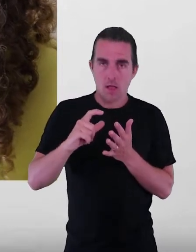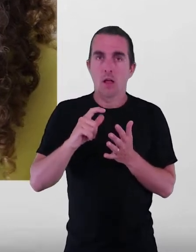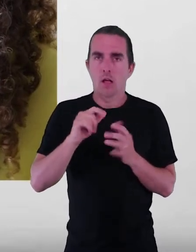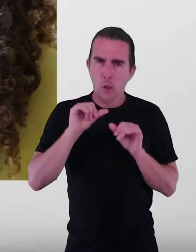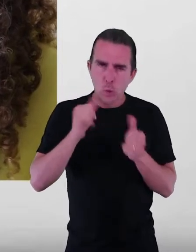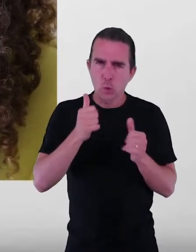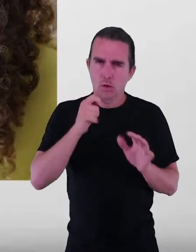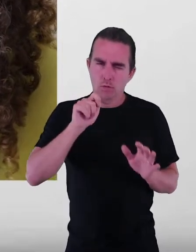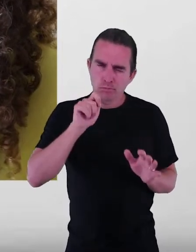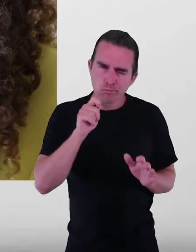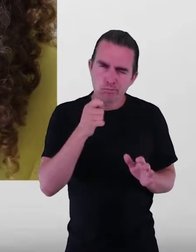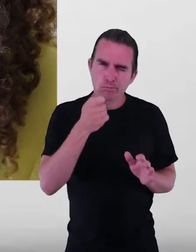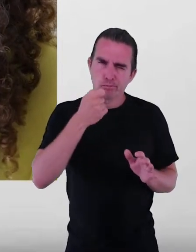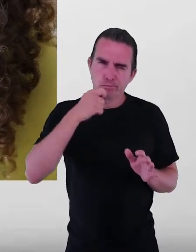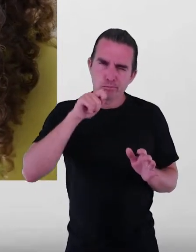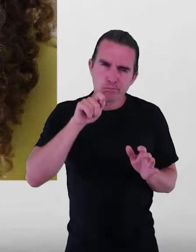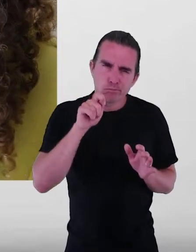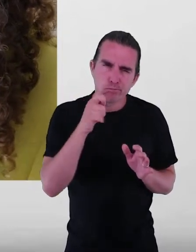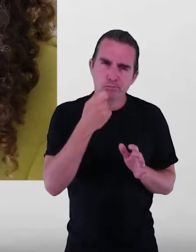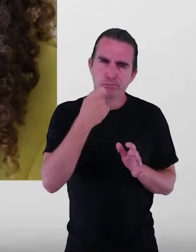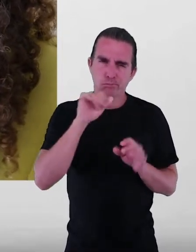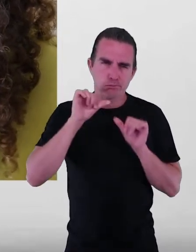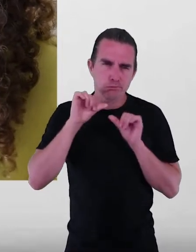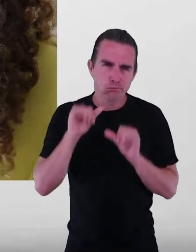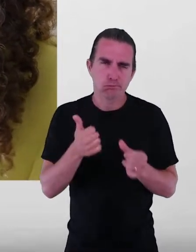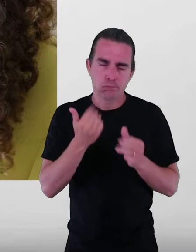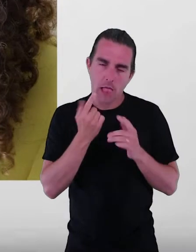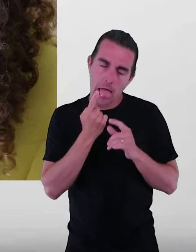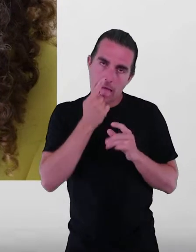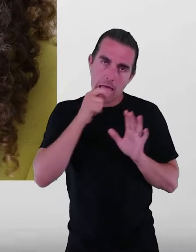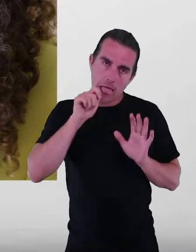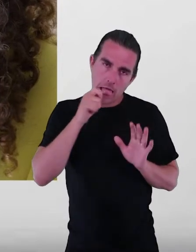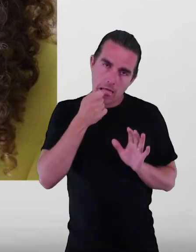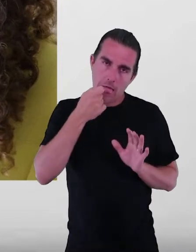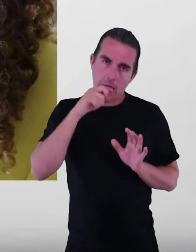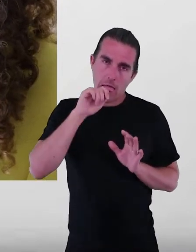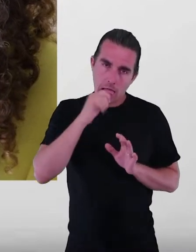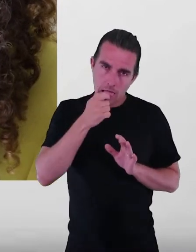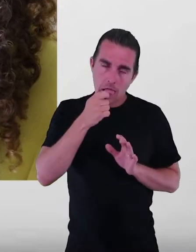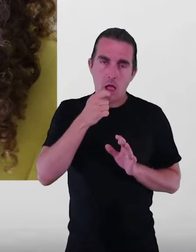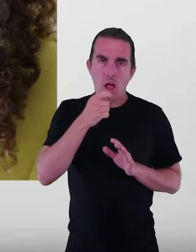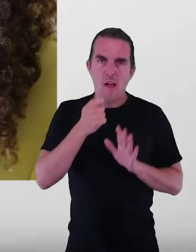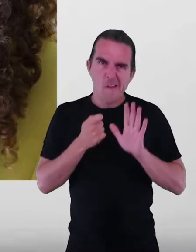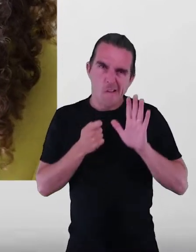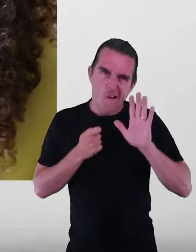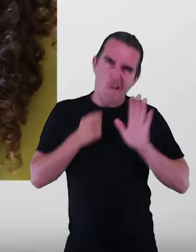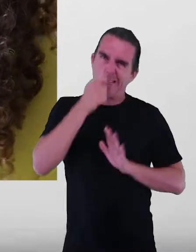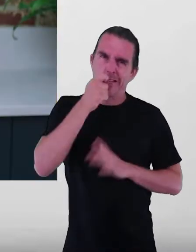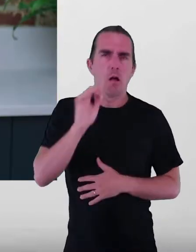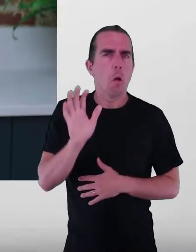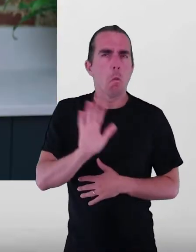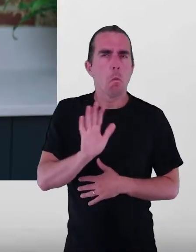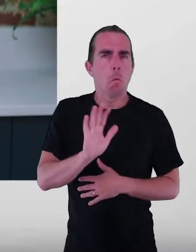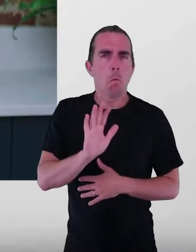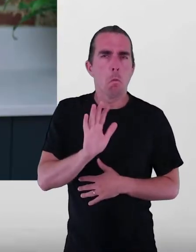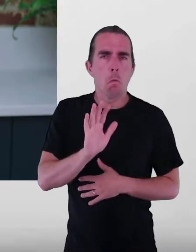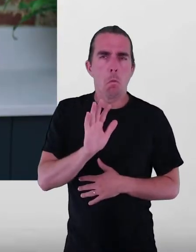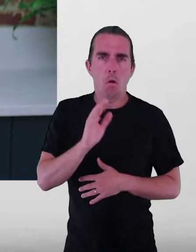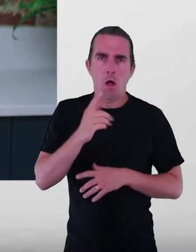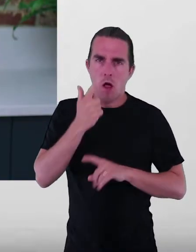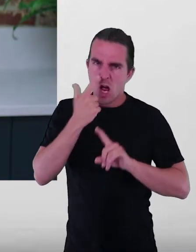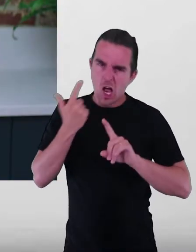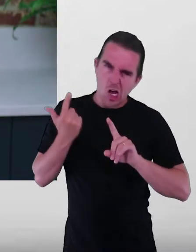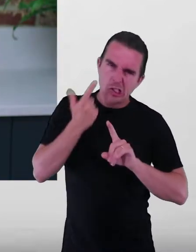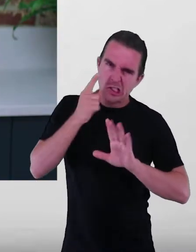five seconds. Ensure there's good contact between the fabric tip of the swab and the inside of the nostril. No force is